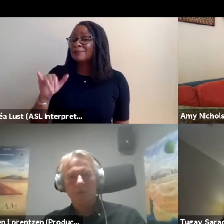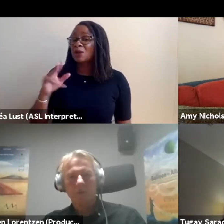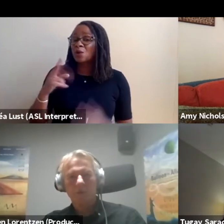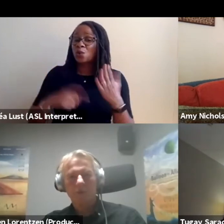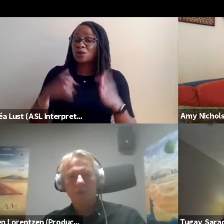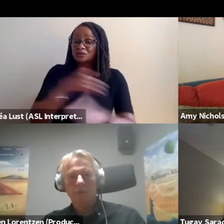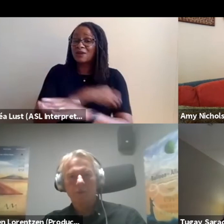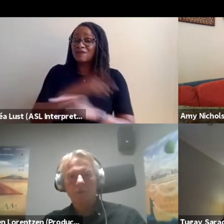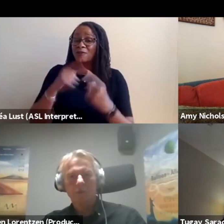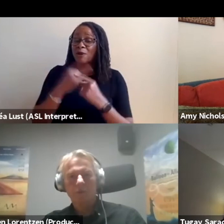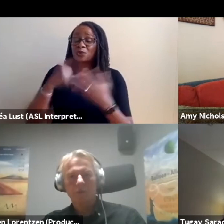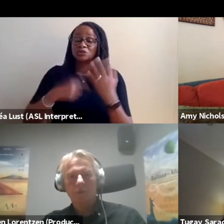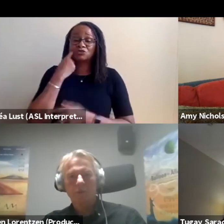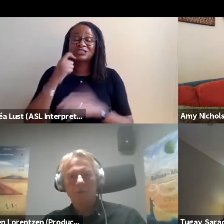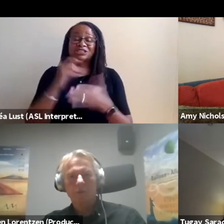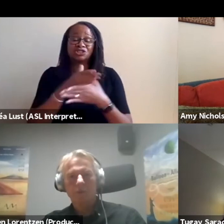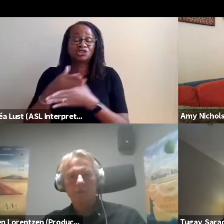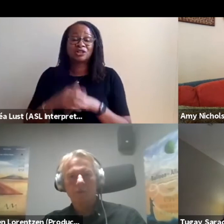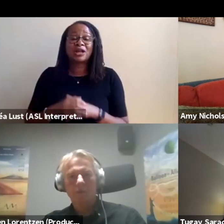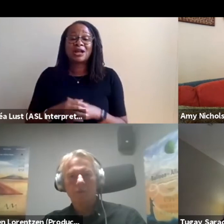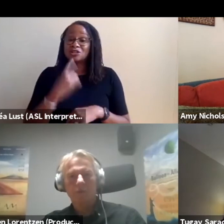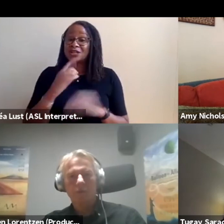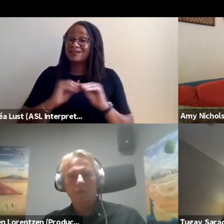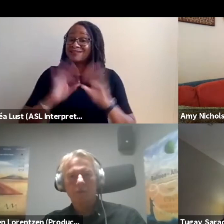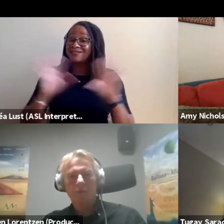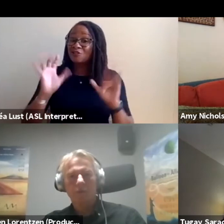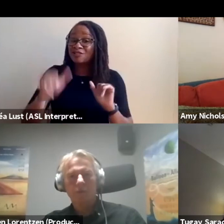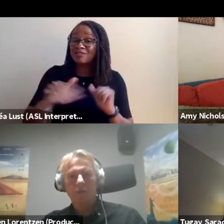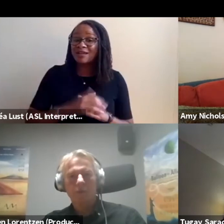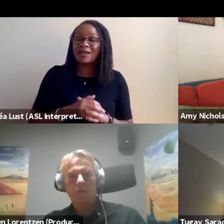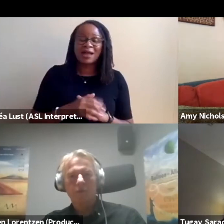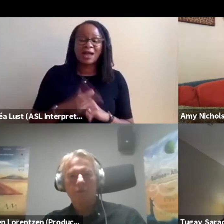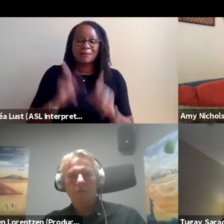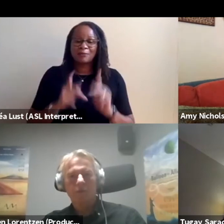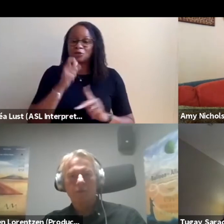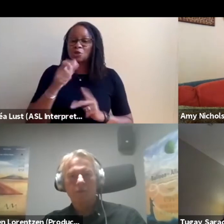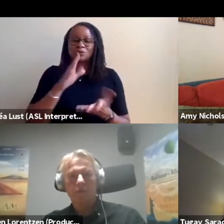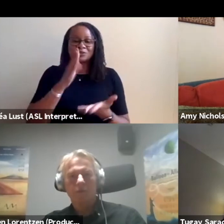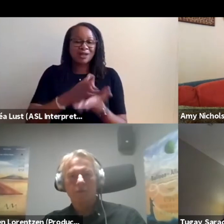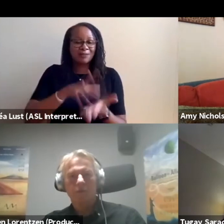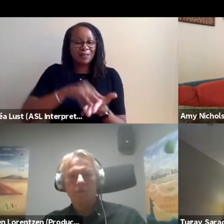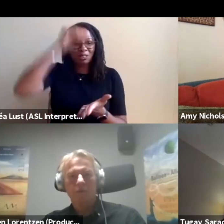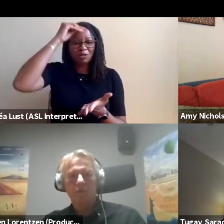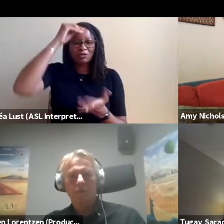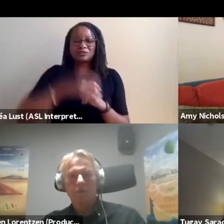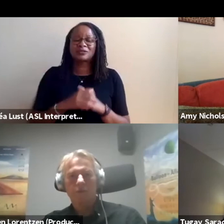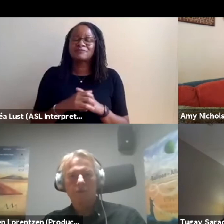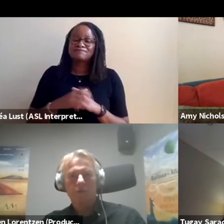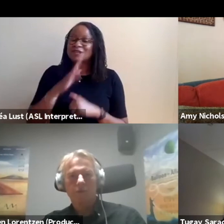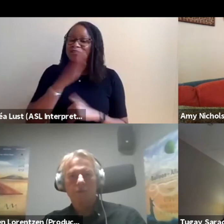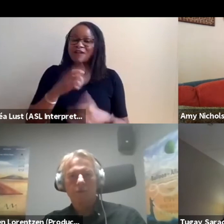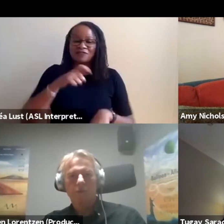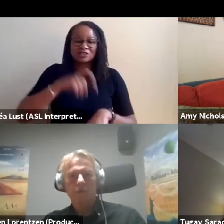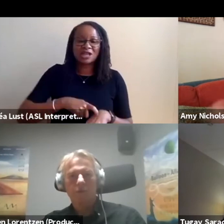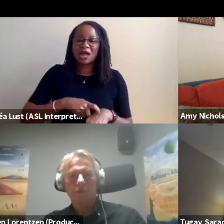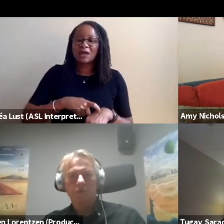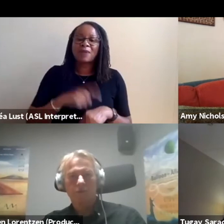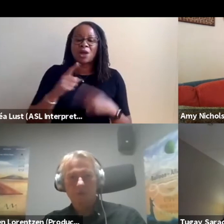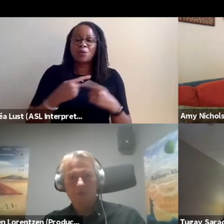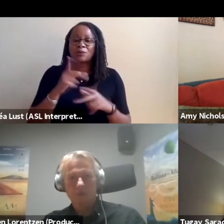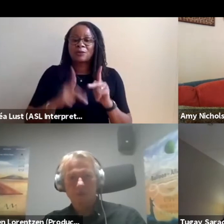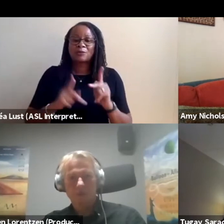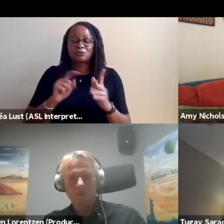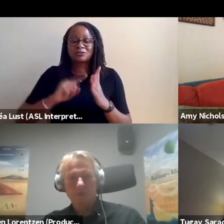of really saying clearly that people never stop learning. Like there's never a time where people can stop sort of growing and